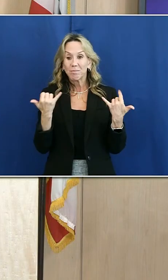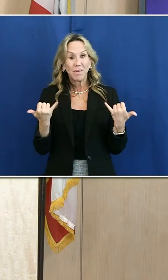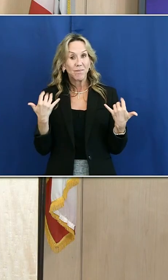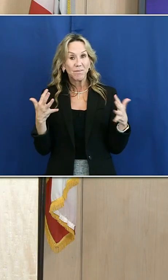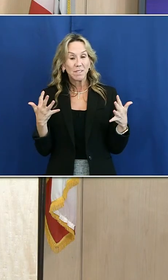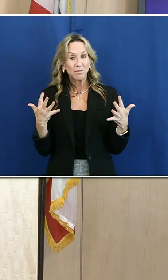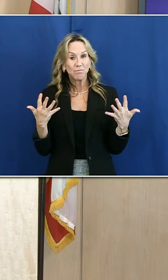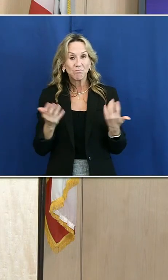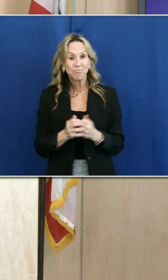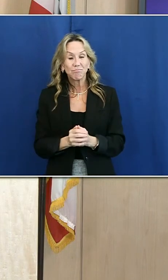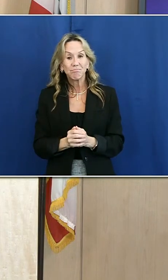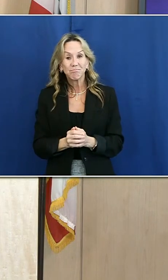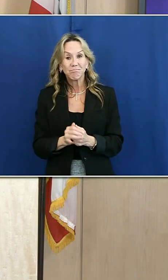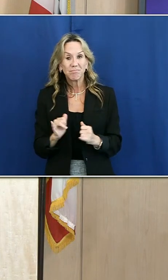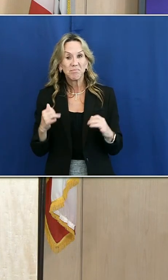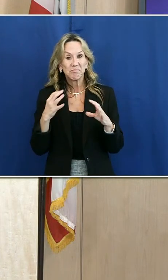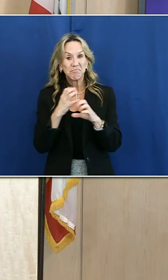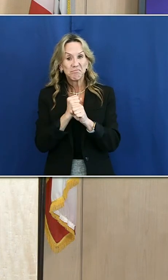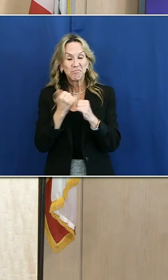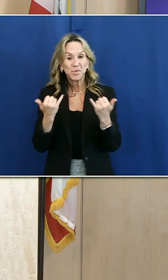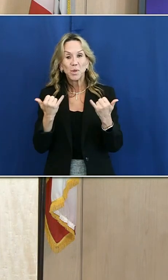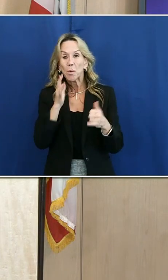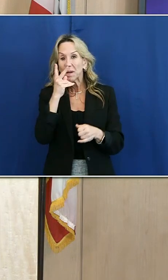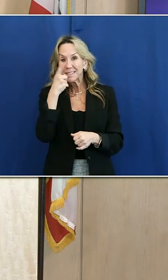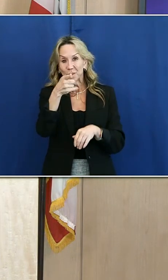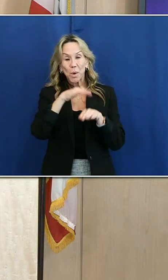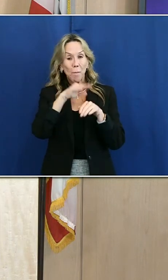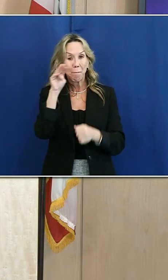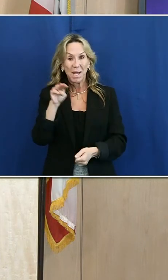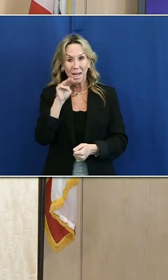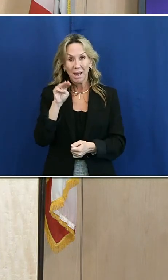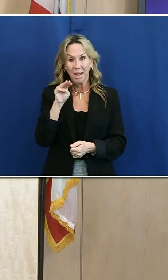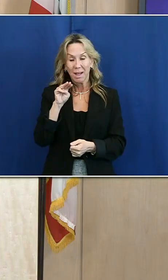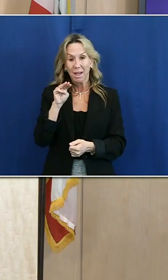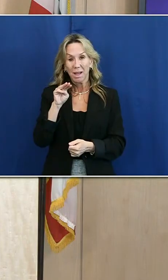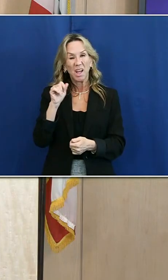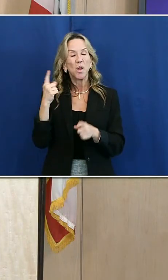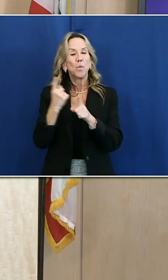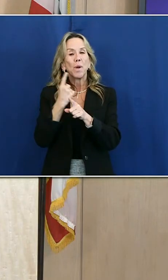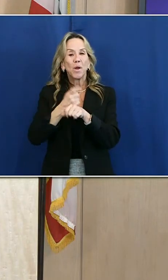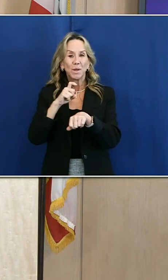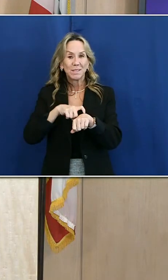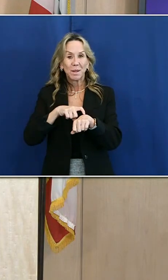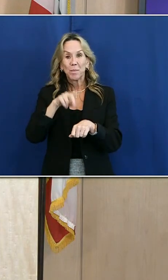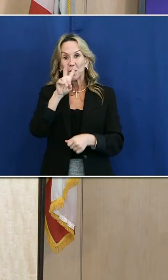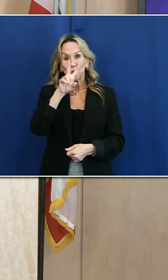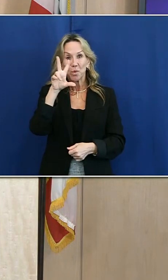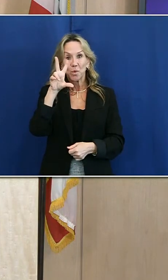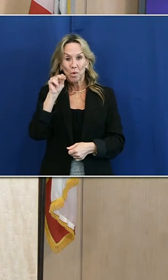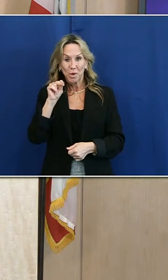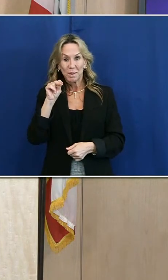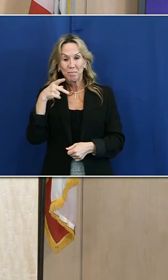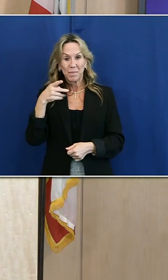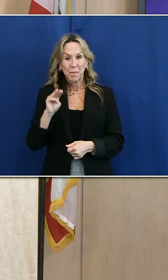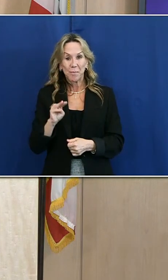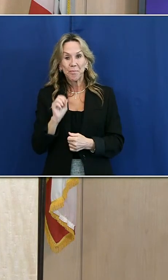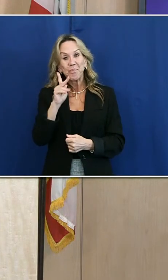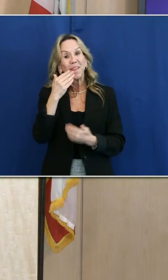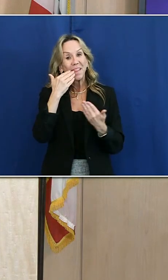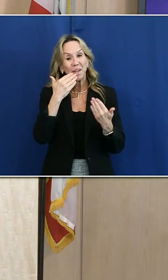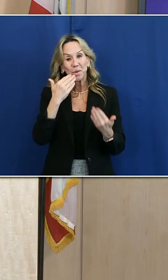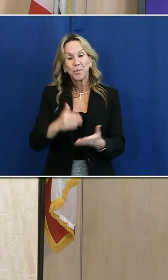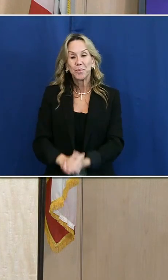concludes our briefing for today. We'll see you on Monday at our regular time at 2:30 p.m. Thank you.